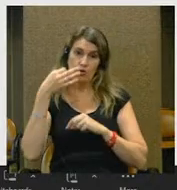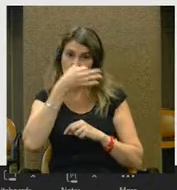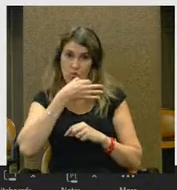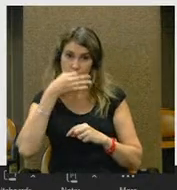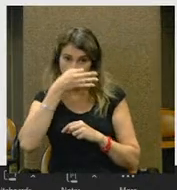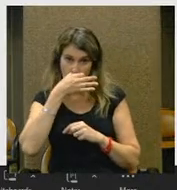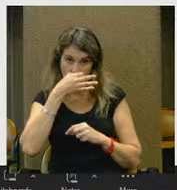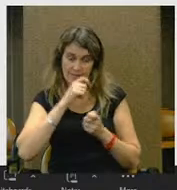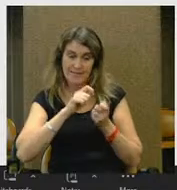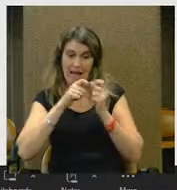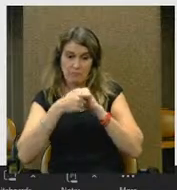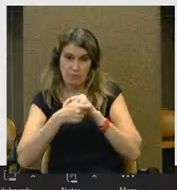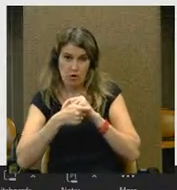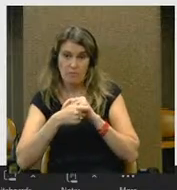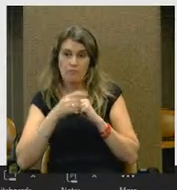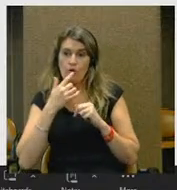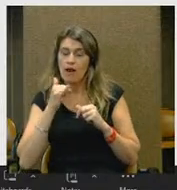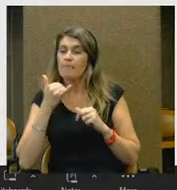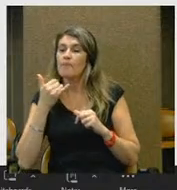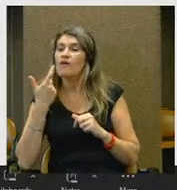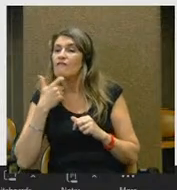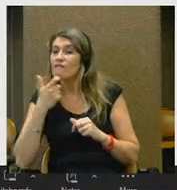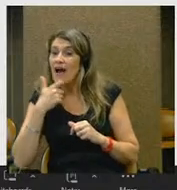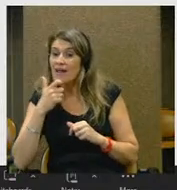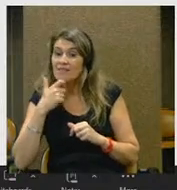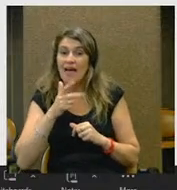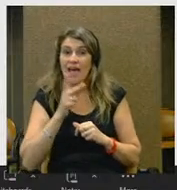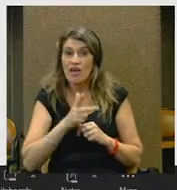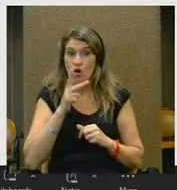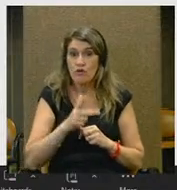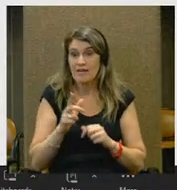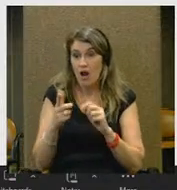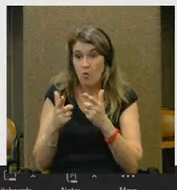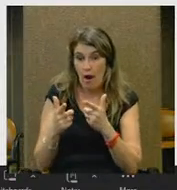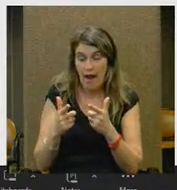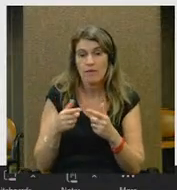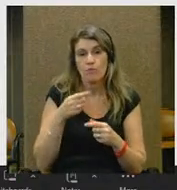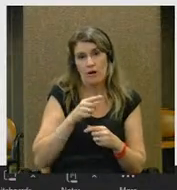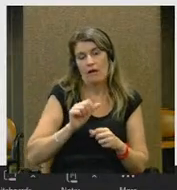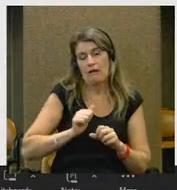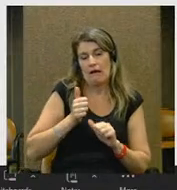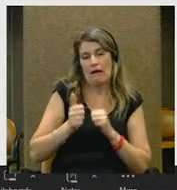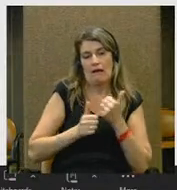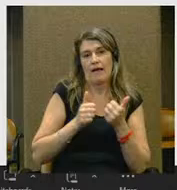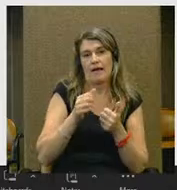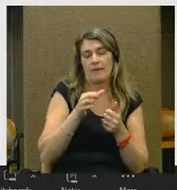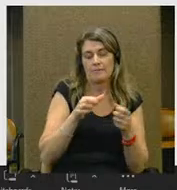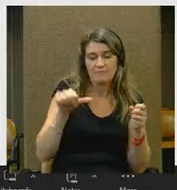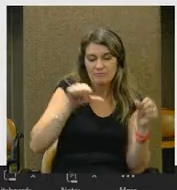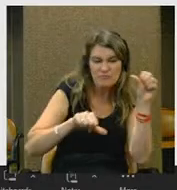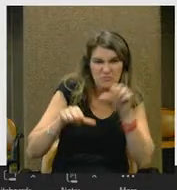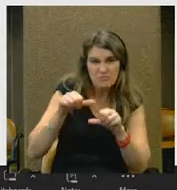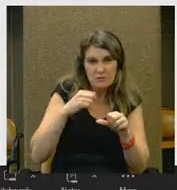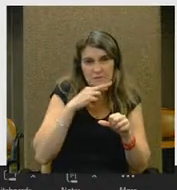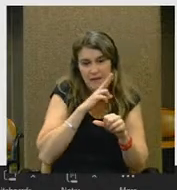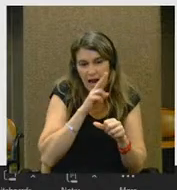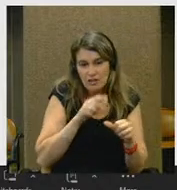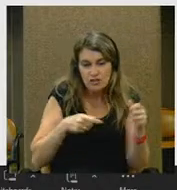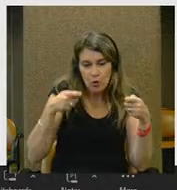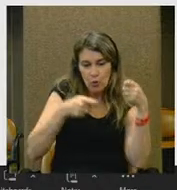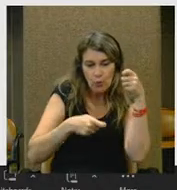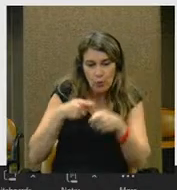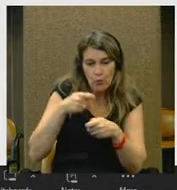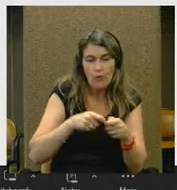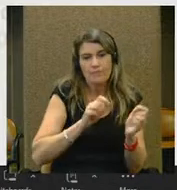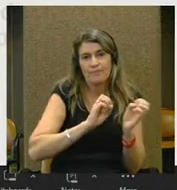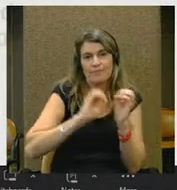shortage of heroin, there may be an opportunity for synthetic opioids to enter the market and fill its space. Next slide,